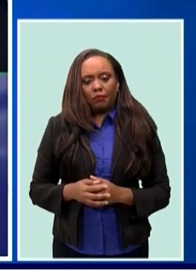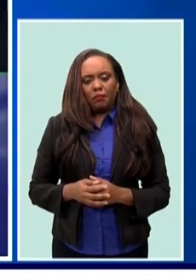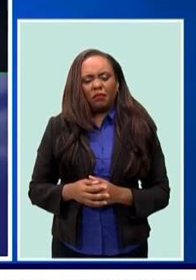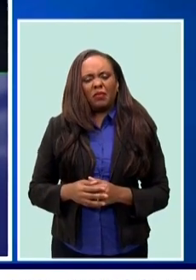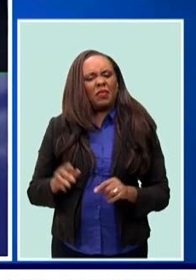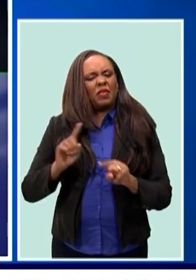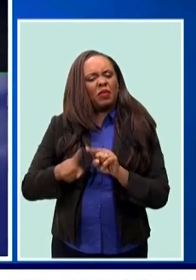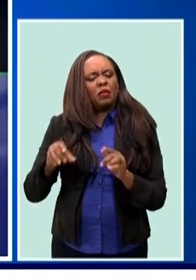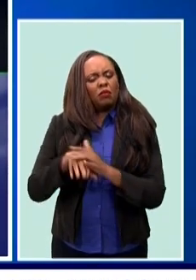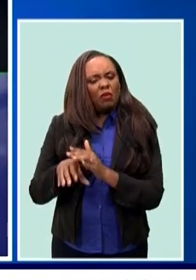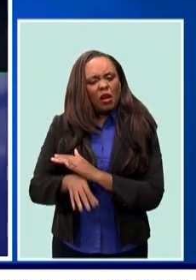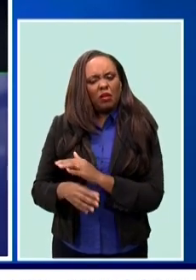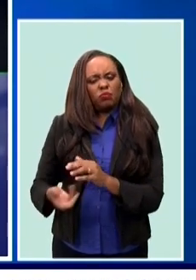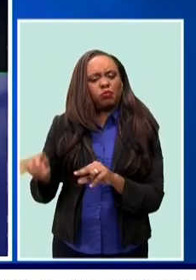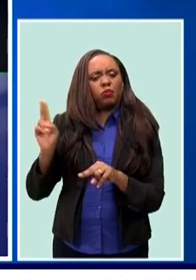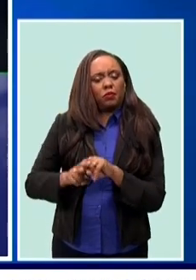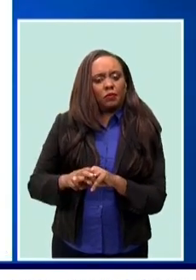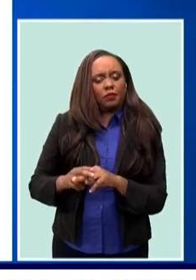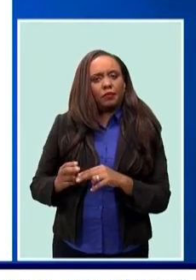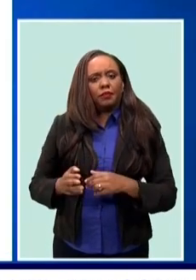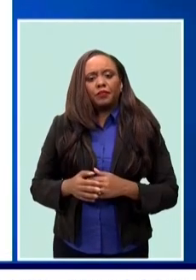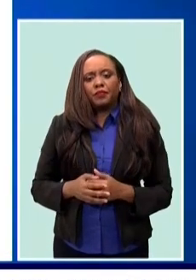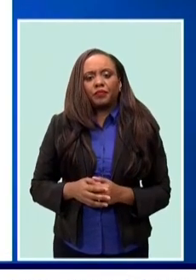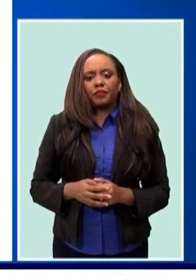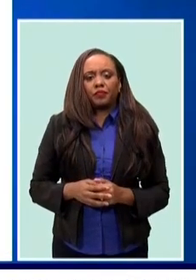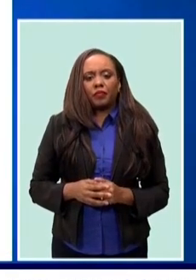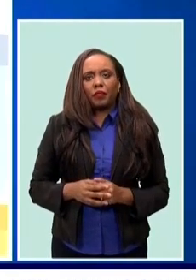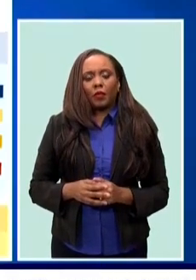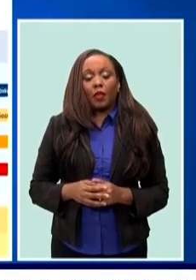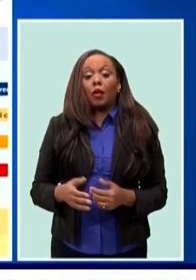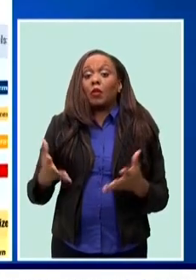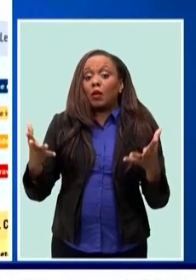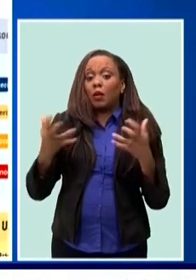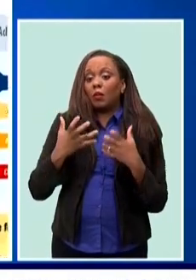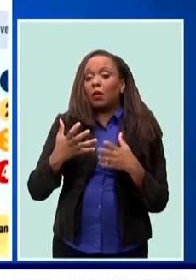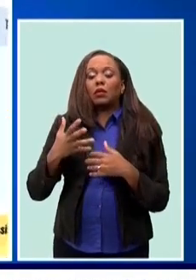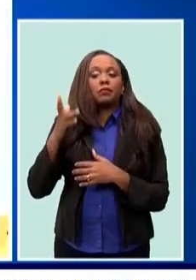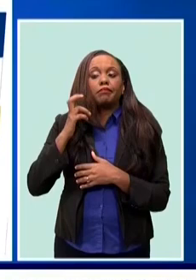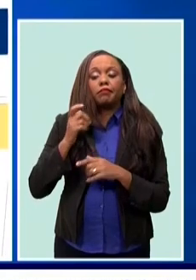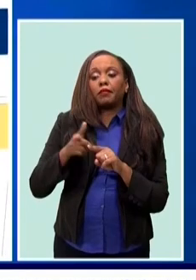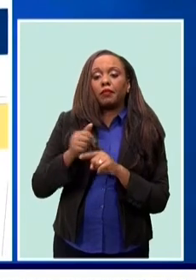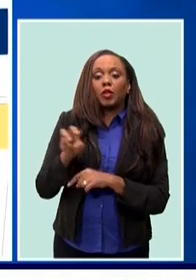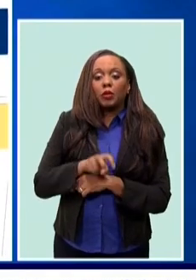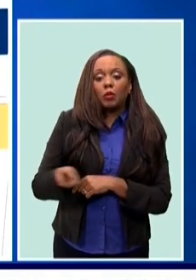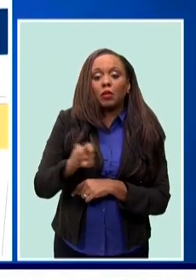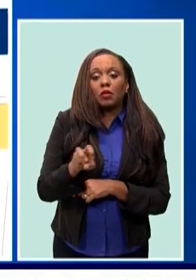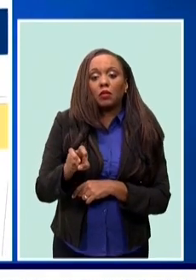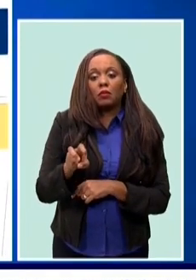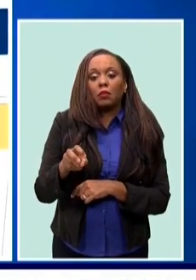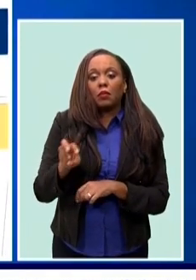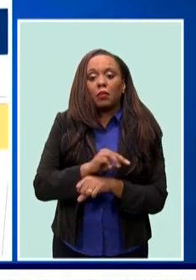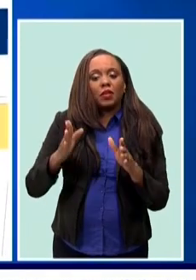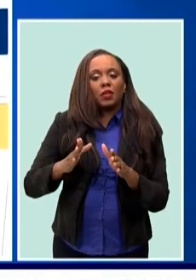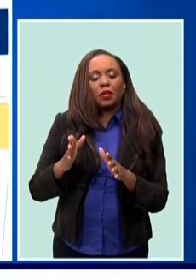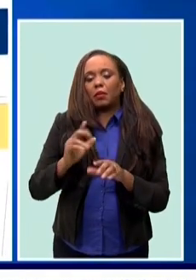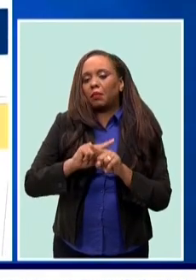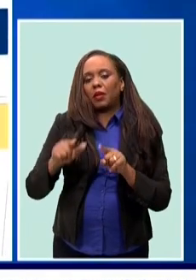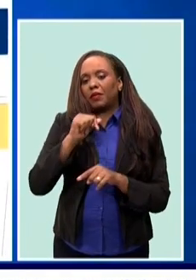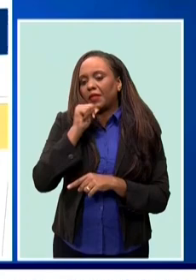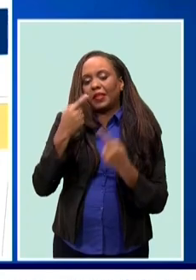activity associated with them. Efforts to get a comment from tourism officials were unsuccessful. Lisa